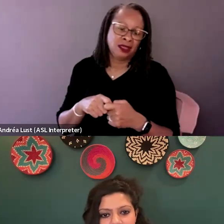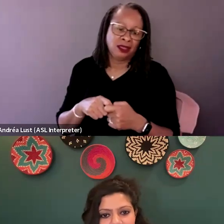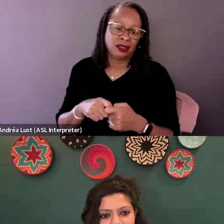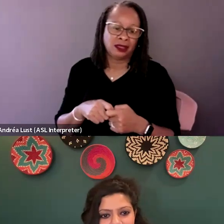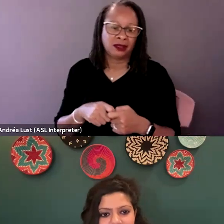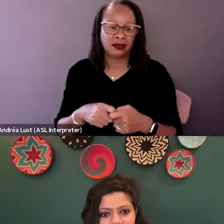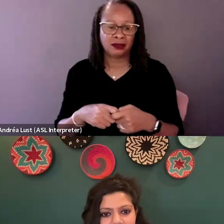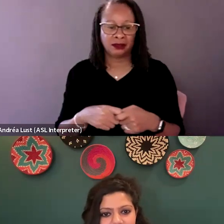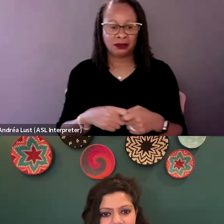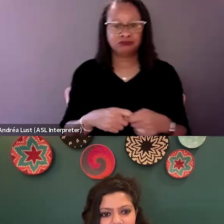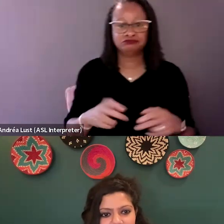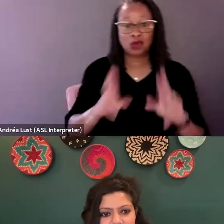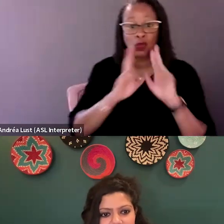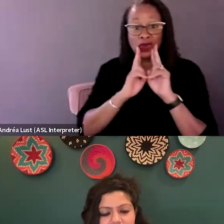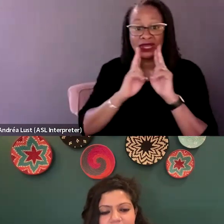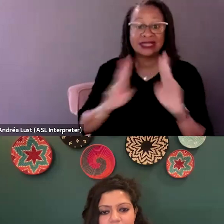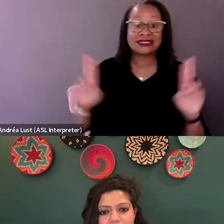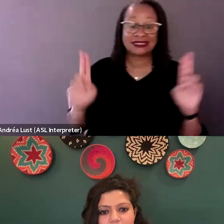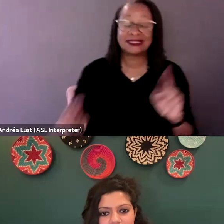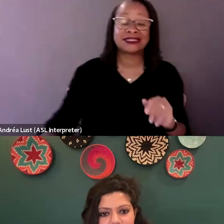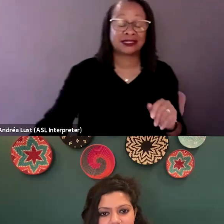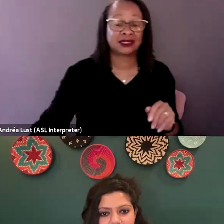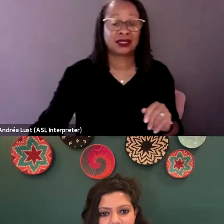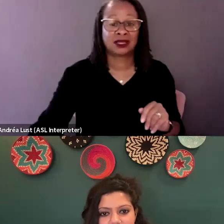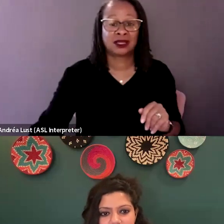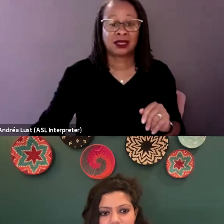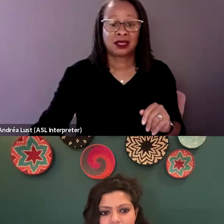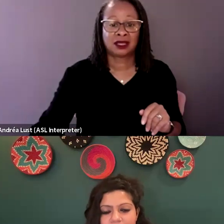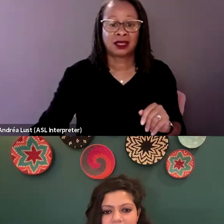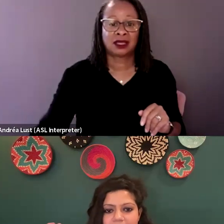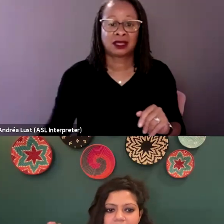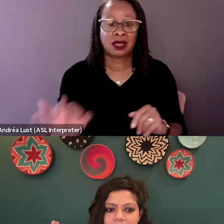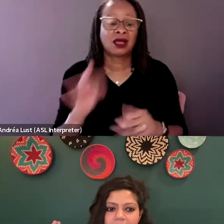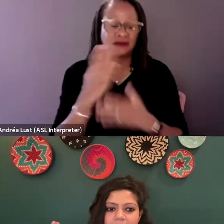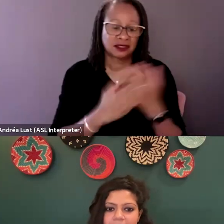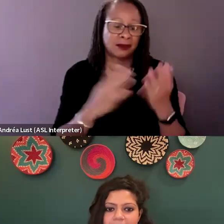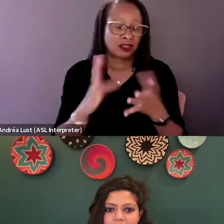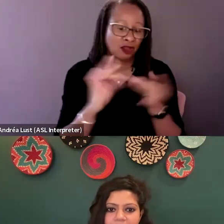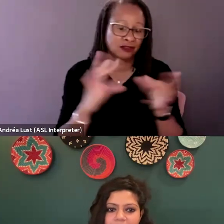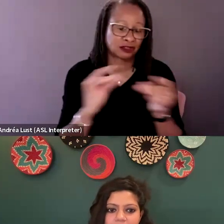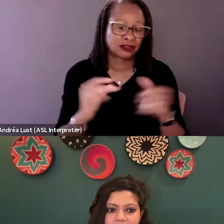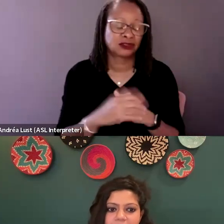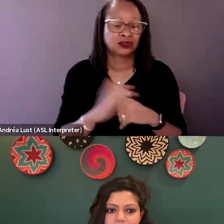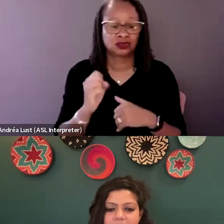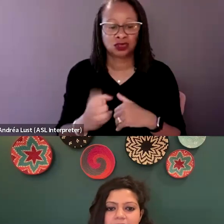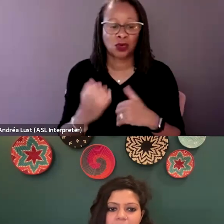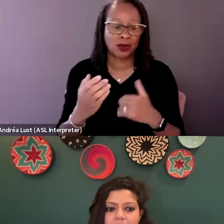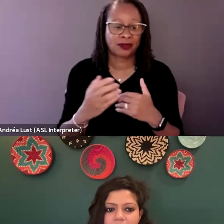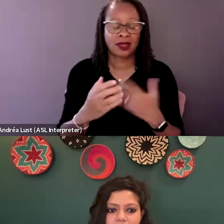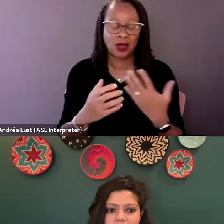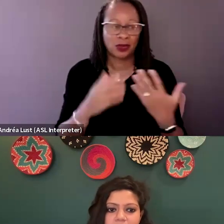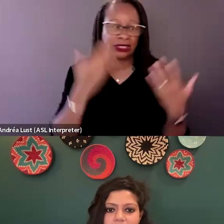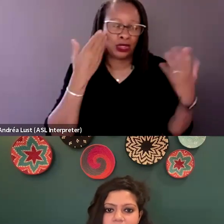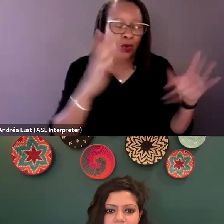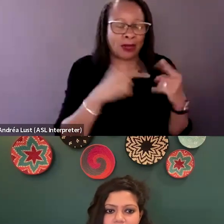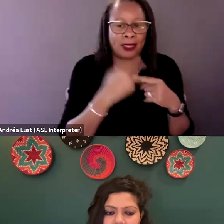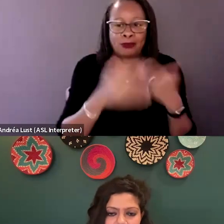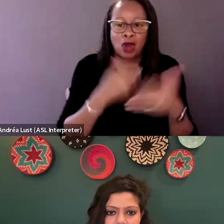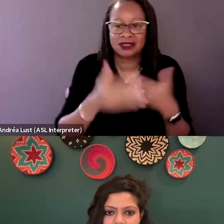from advertising. So it was almost like this whole new world. And of course, you're just kind of crashing about, you're Googling day and night. And I think at that